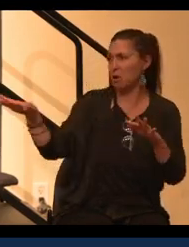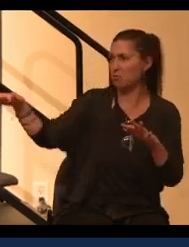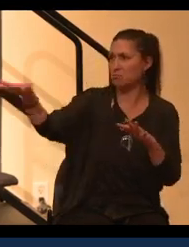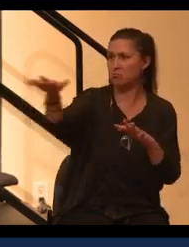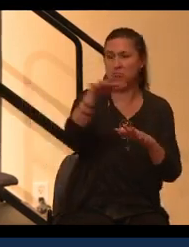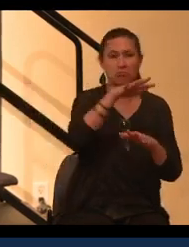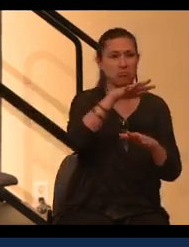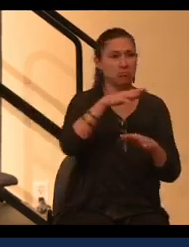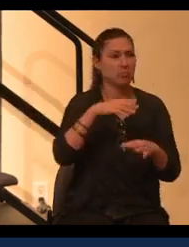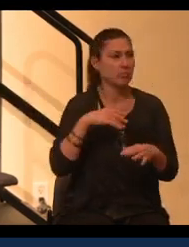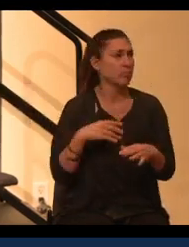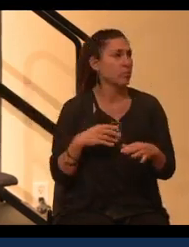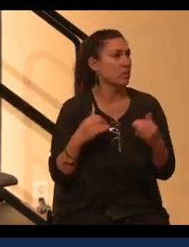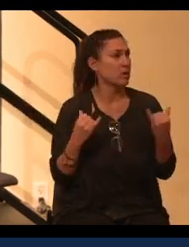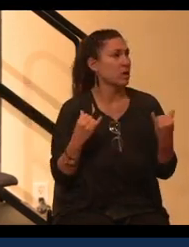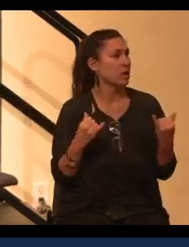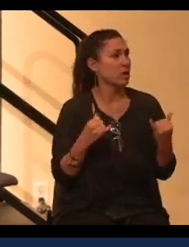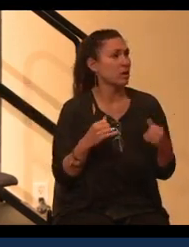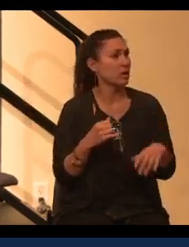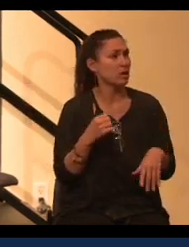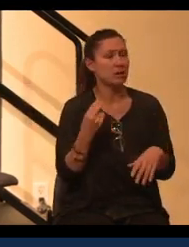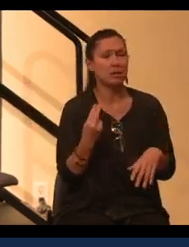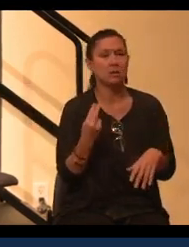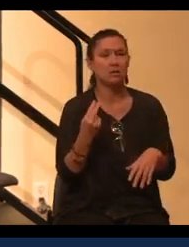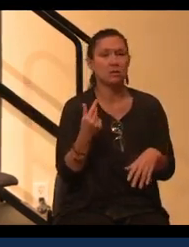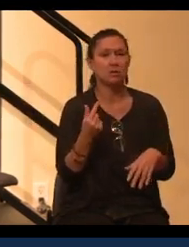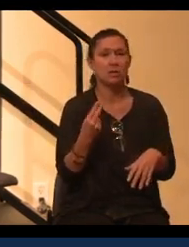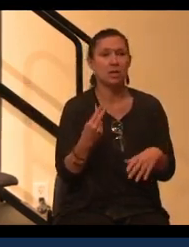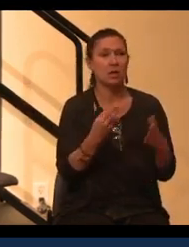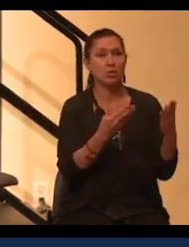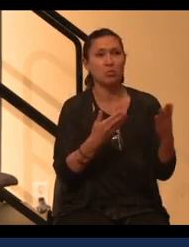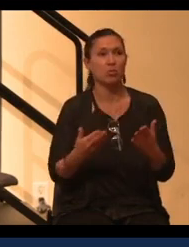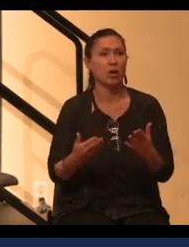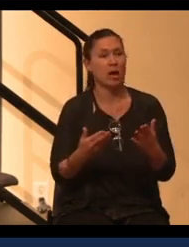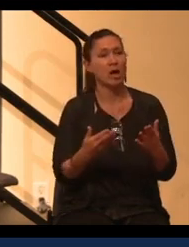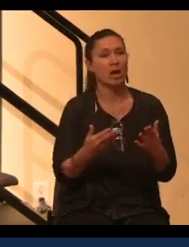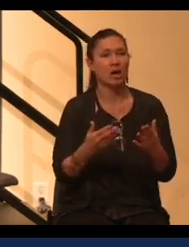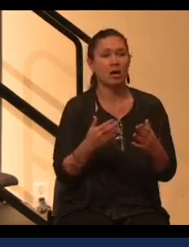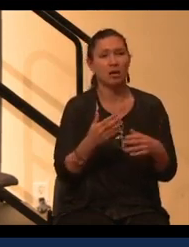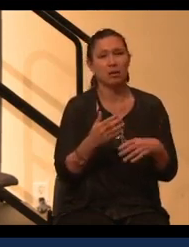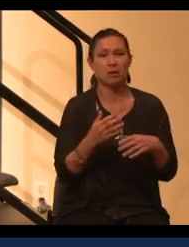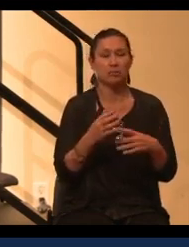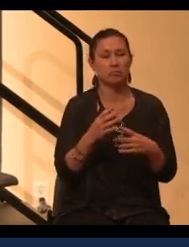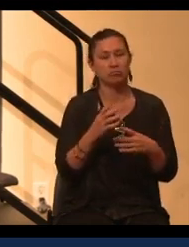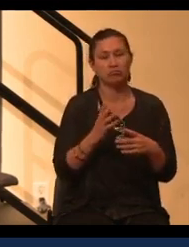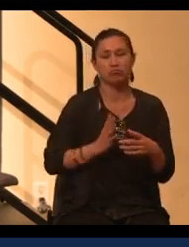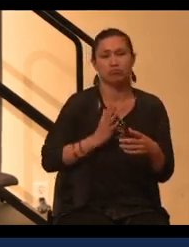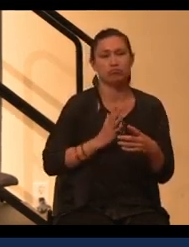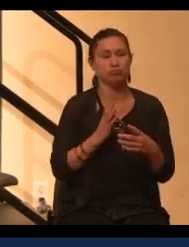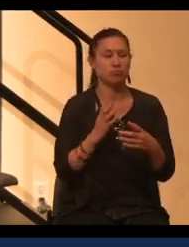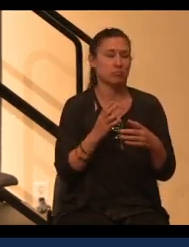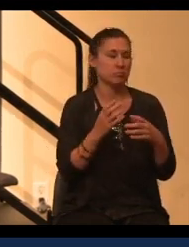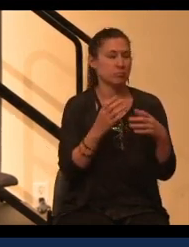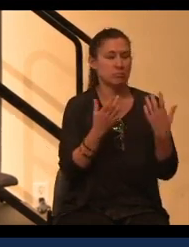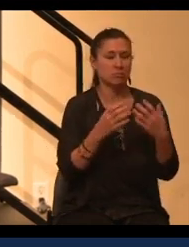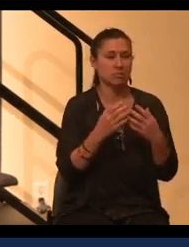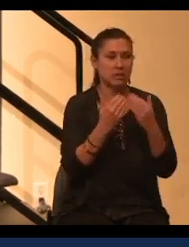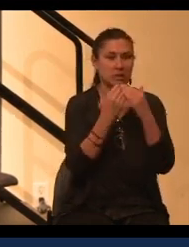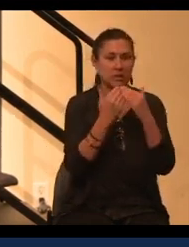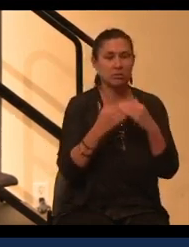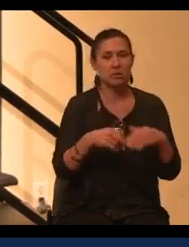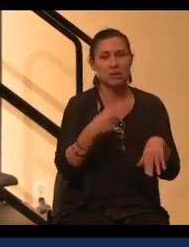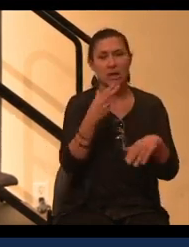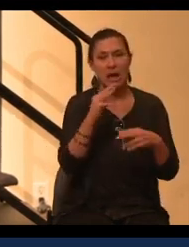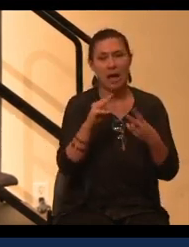are having is HGH has brought to you some gourmet sandwiches of ham, vegetarian, turkey, chicken, and